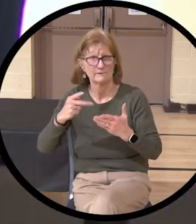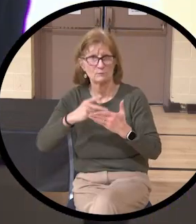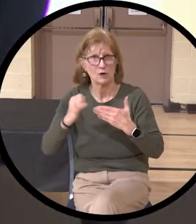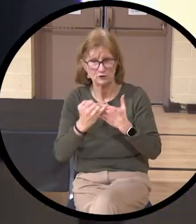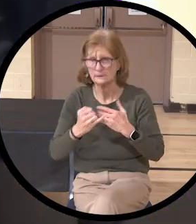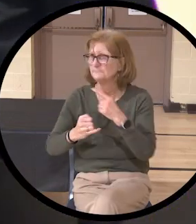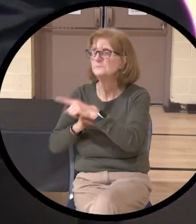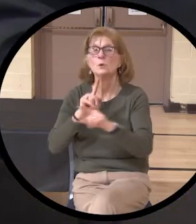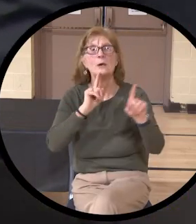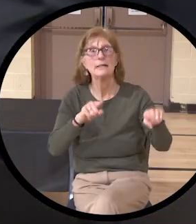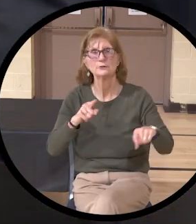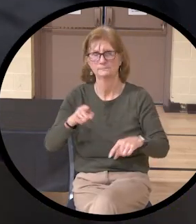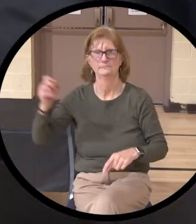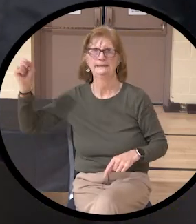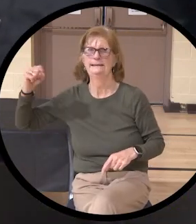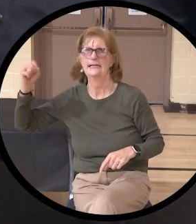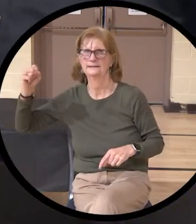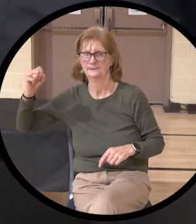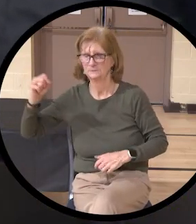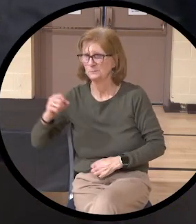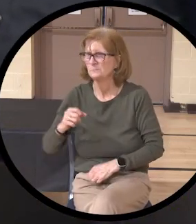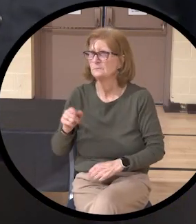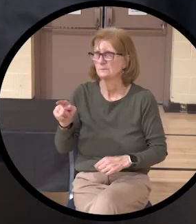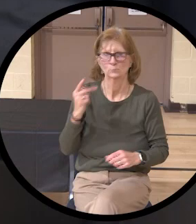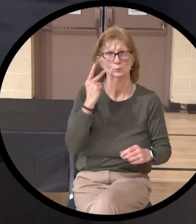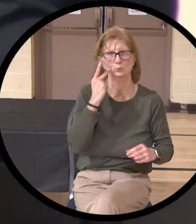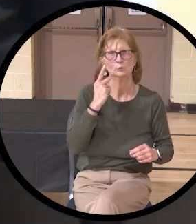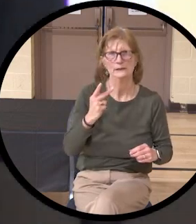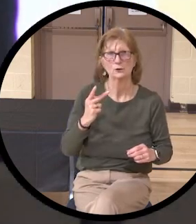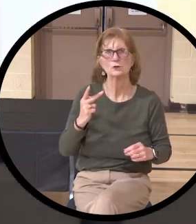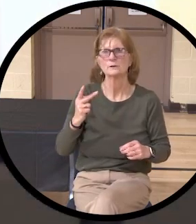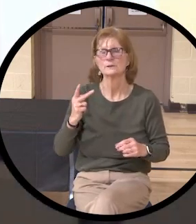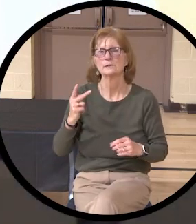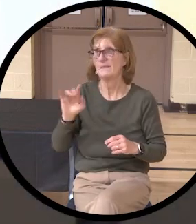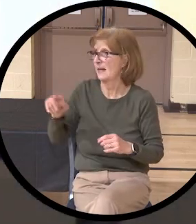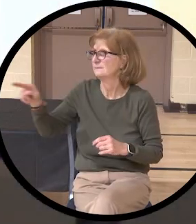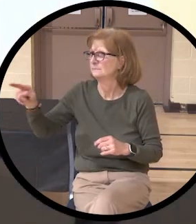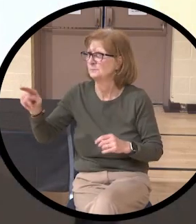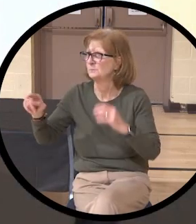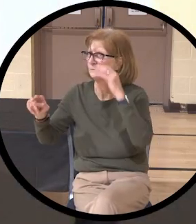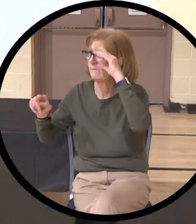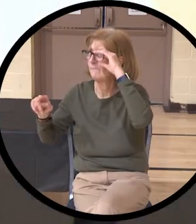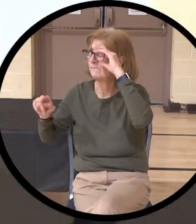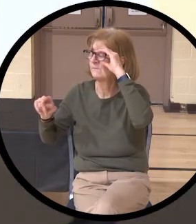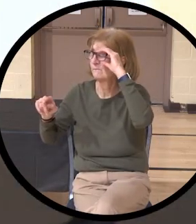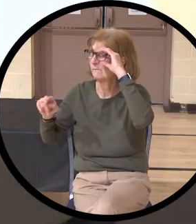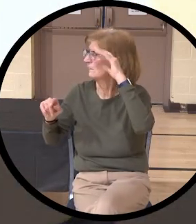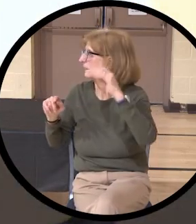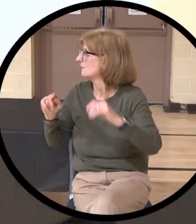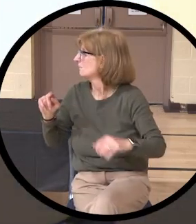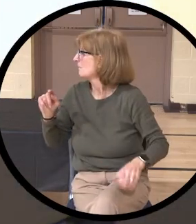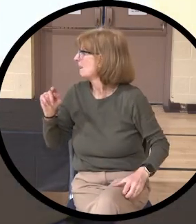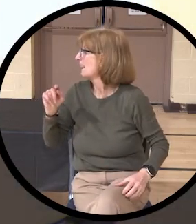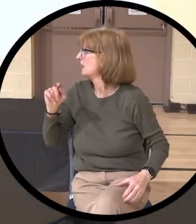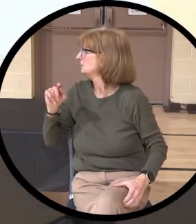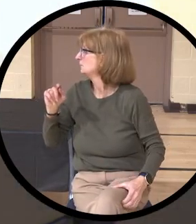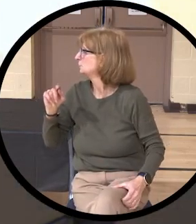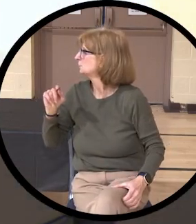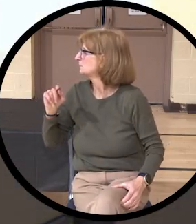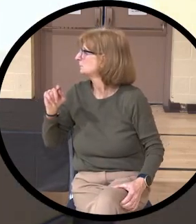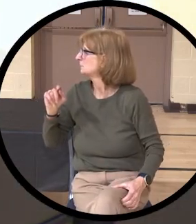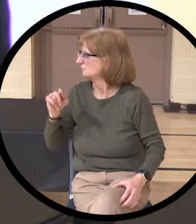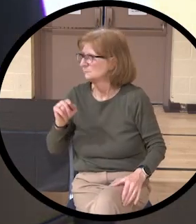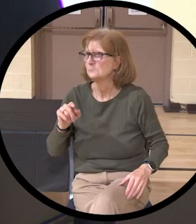Yes. So we did look into that after we had the stakeholder walkthrough. Sorry, is that better?